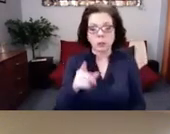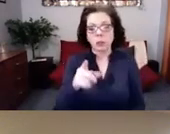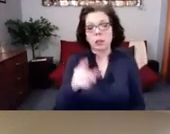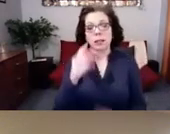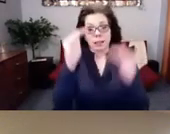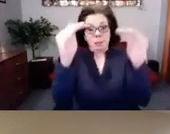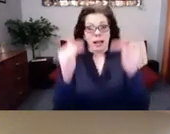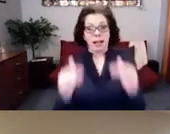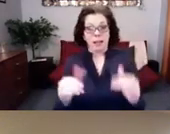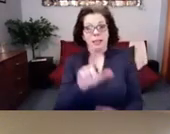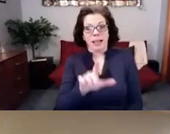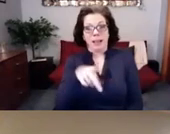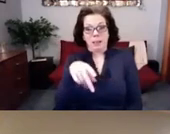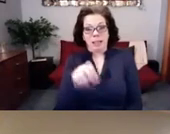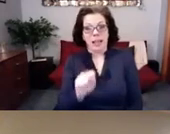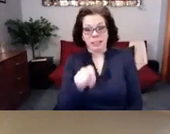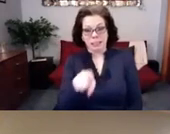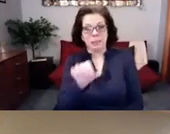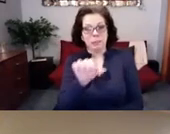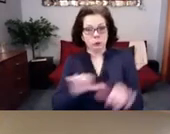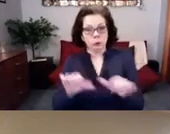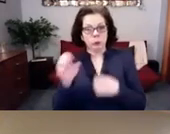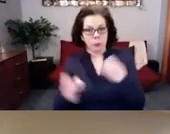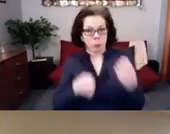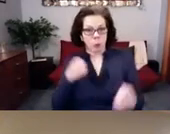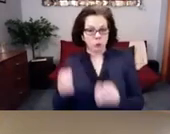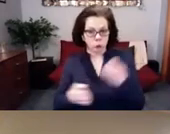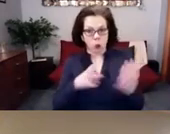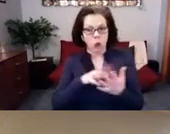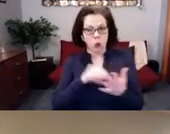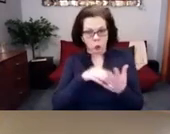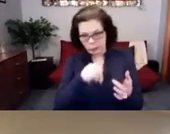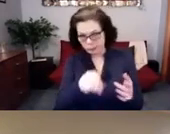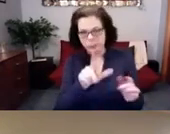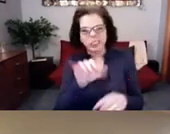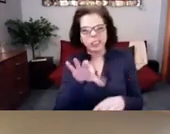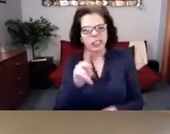is a link for parent resources for social emotional learning.